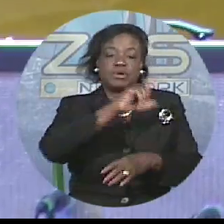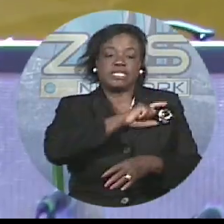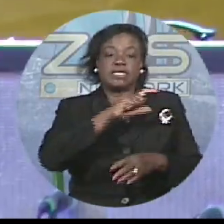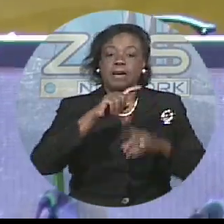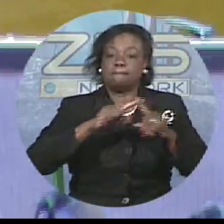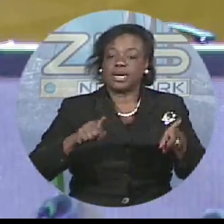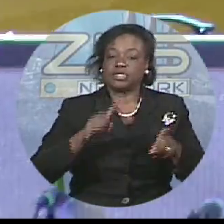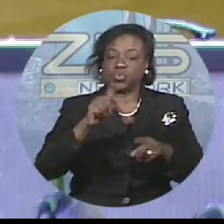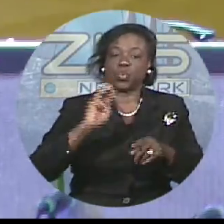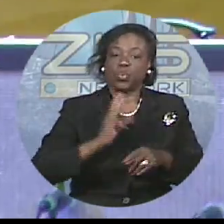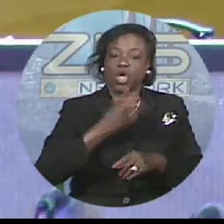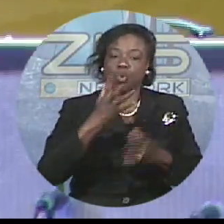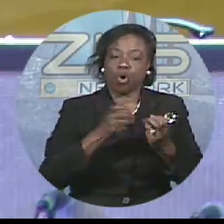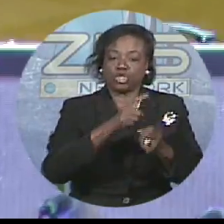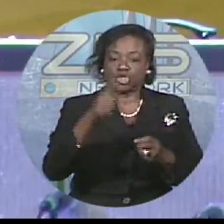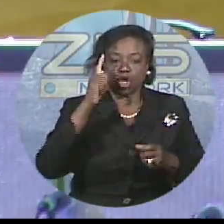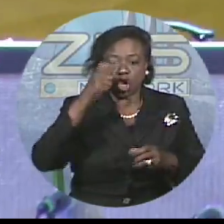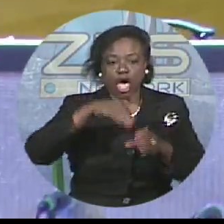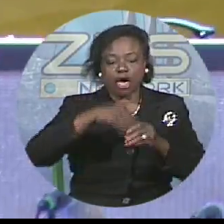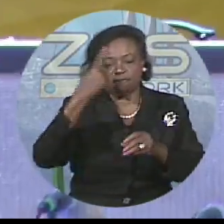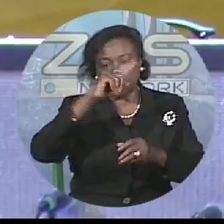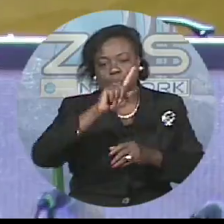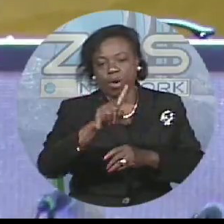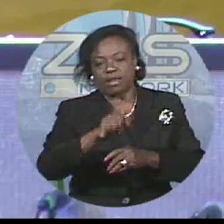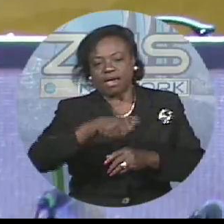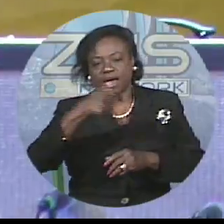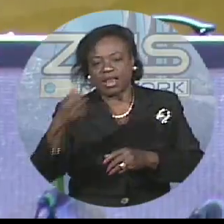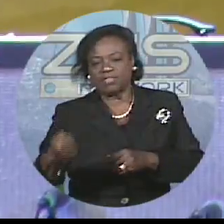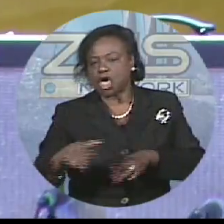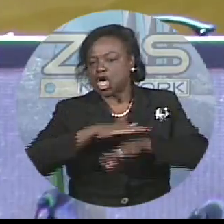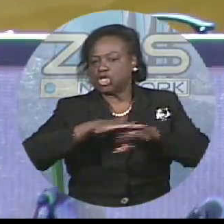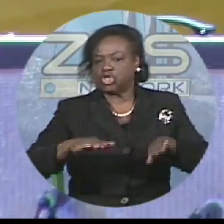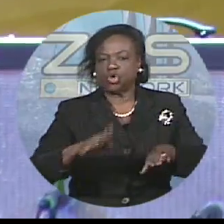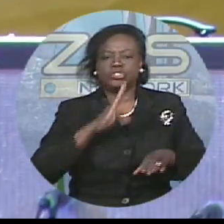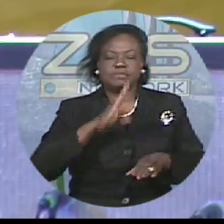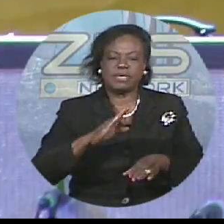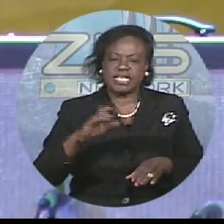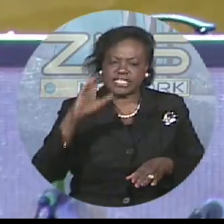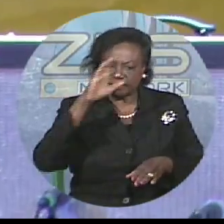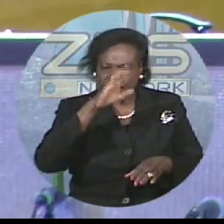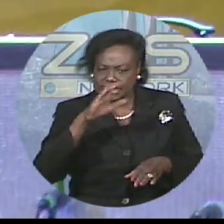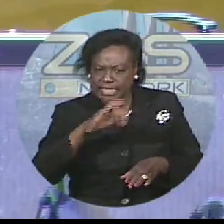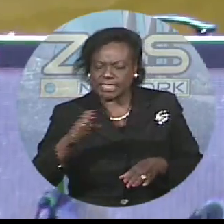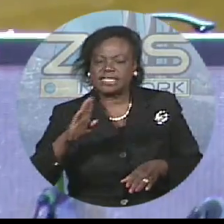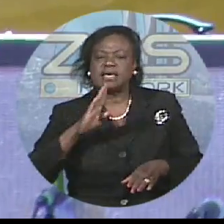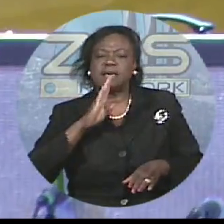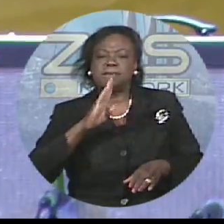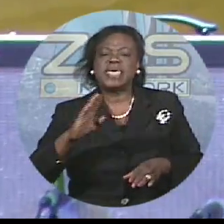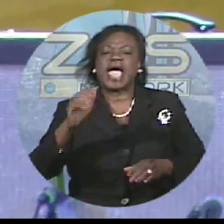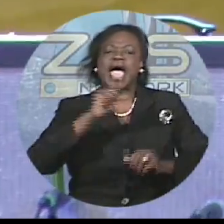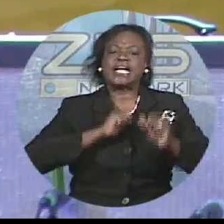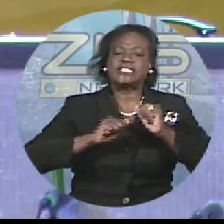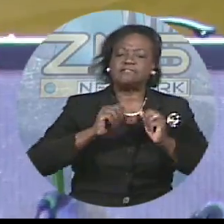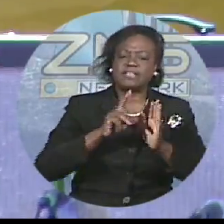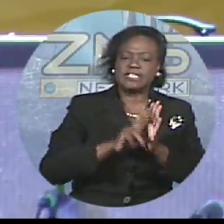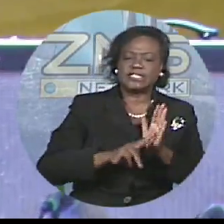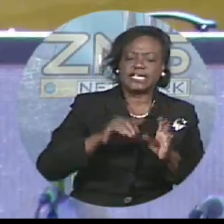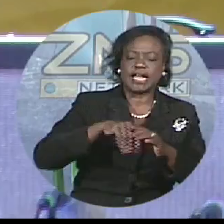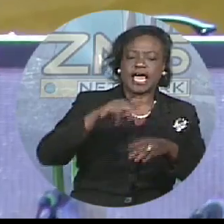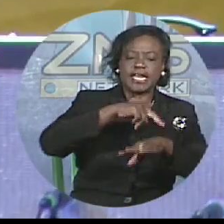out for one another. Don't be spectators in our nation's journey, be activists in our nation's